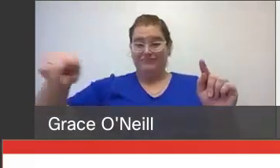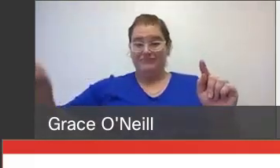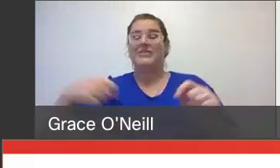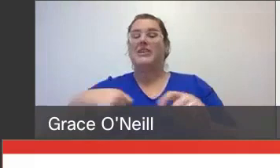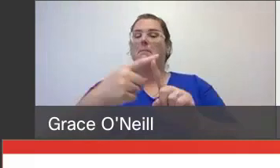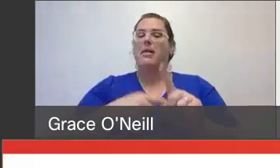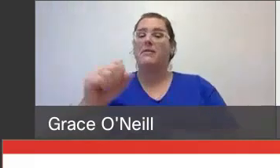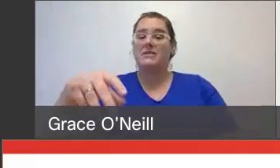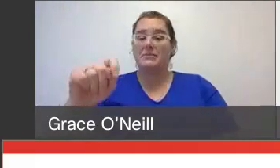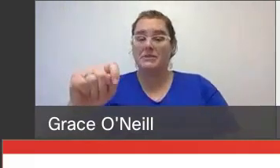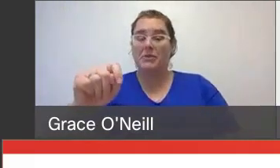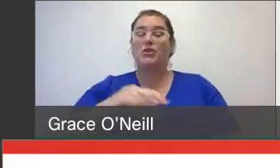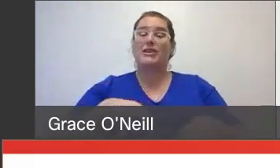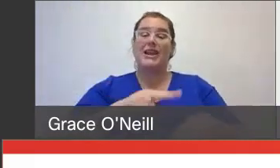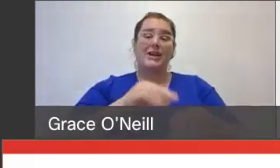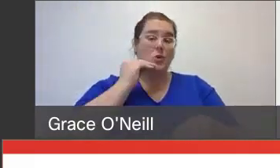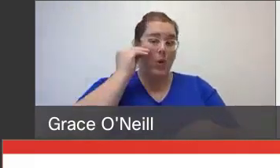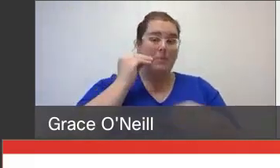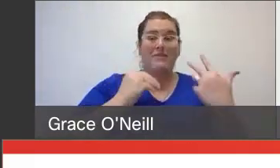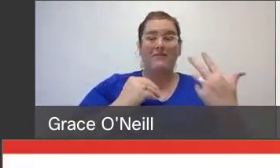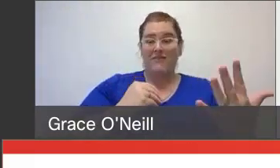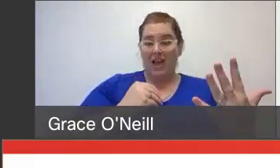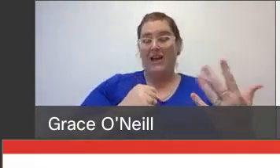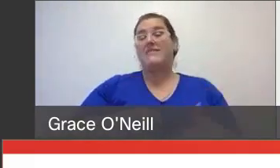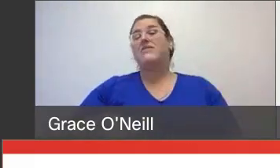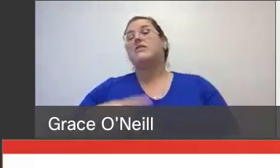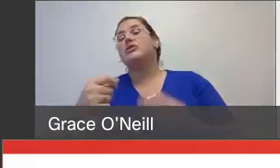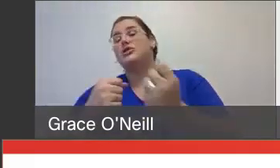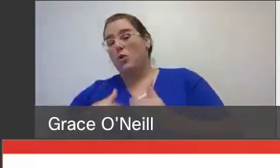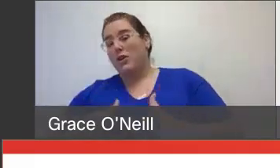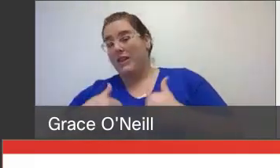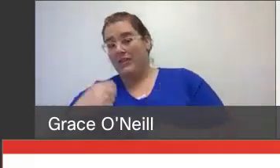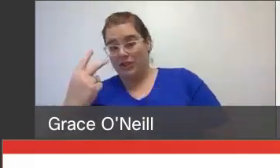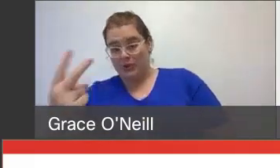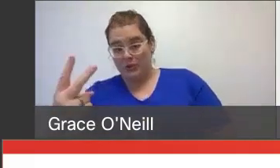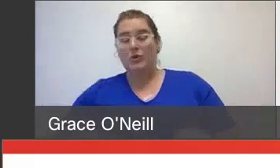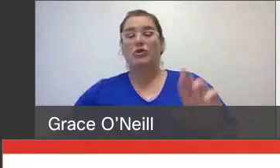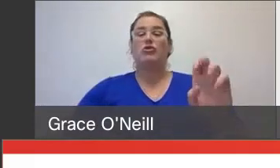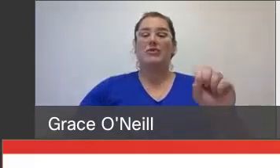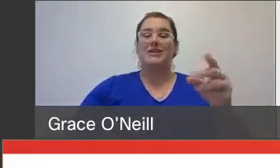natural homes, 3 in supported living, and 2 in residential habilitation.